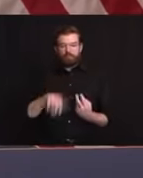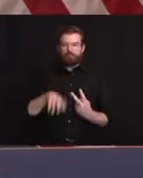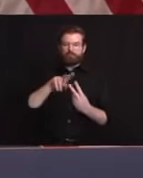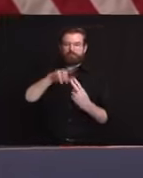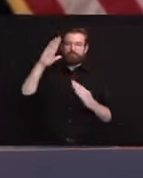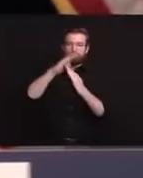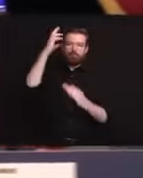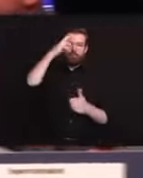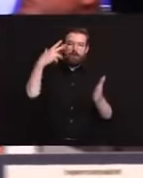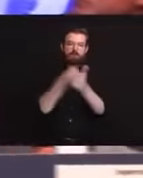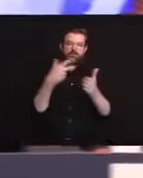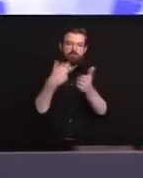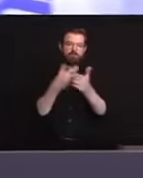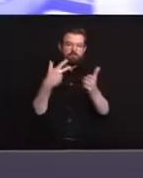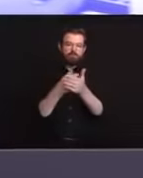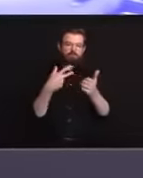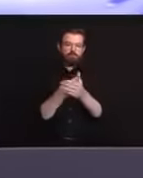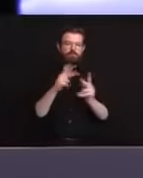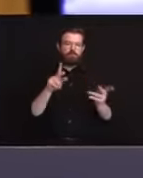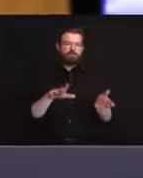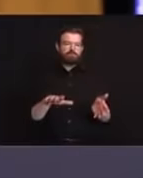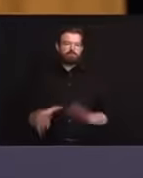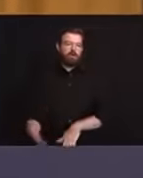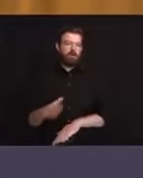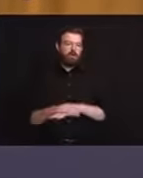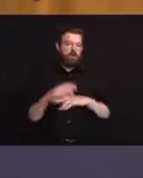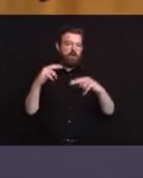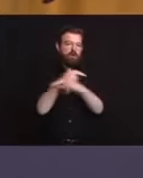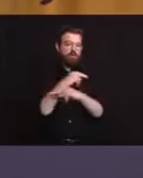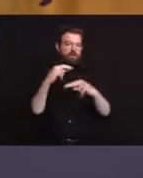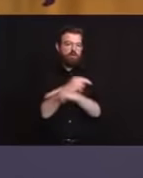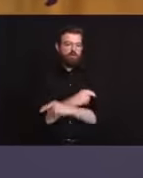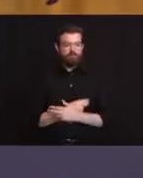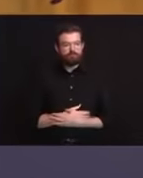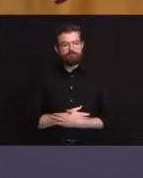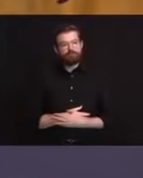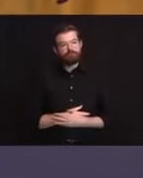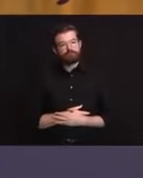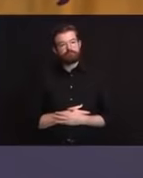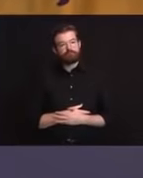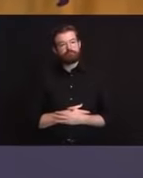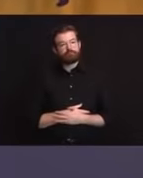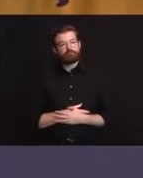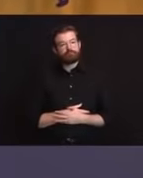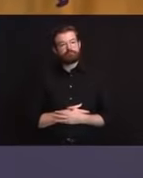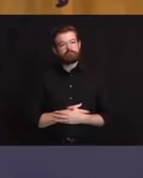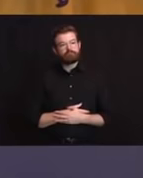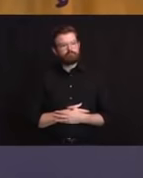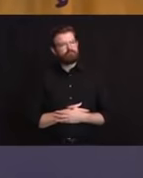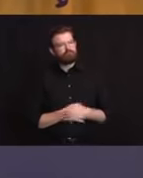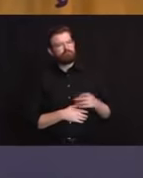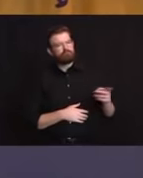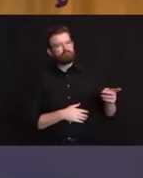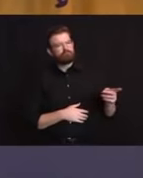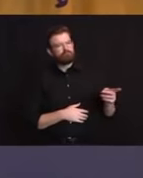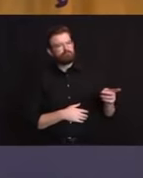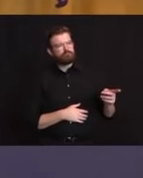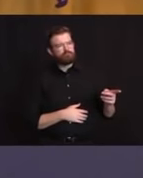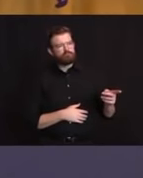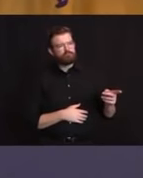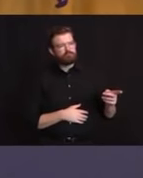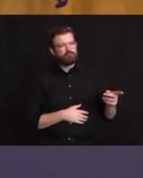In fact, it was somewhat against expectation, right? That the traffic incidents went up with